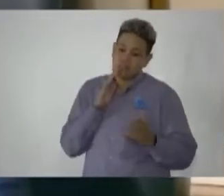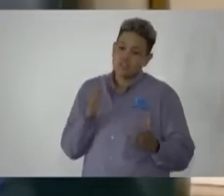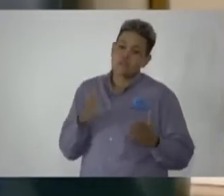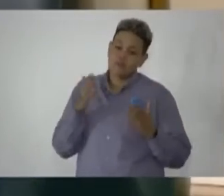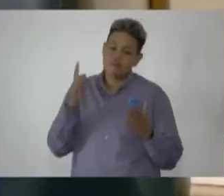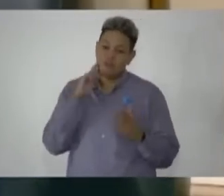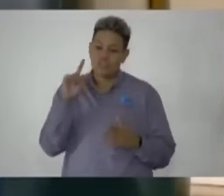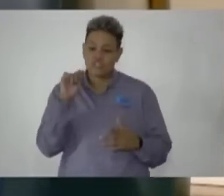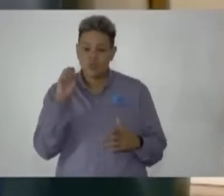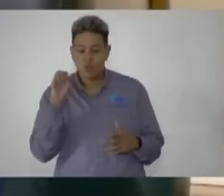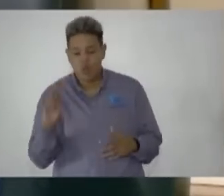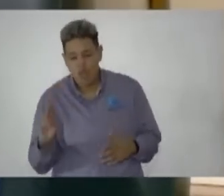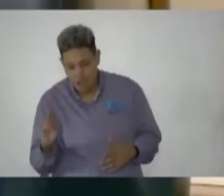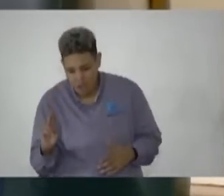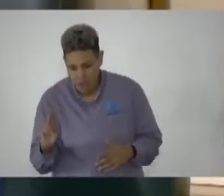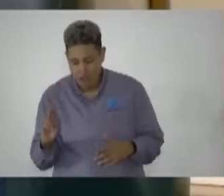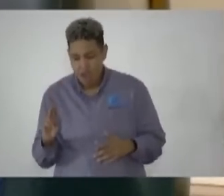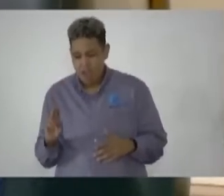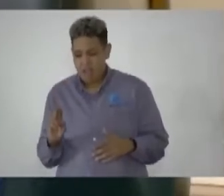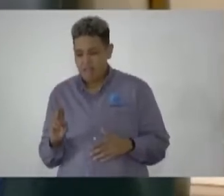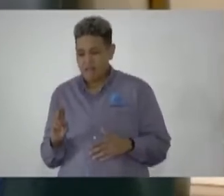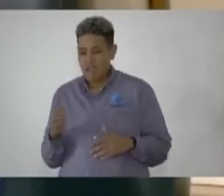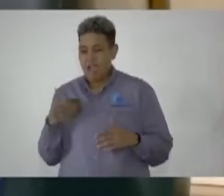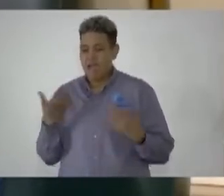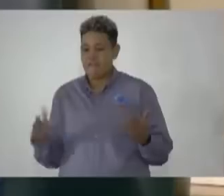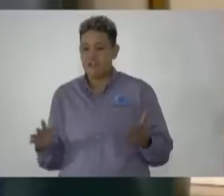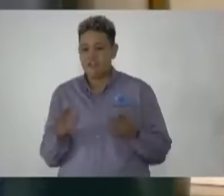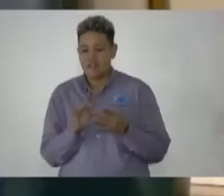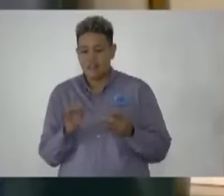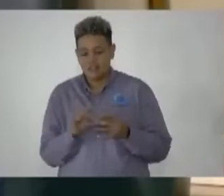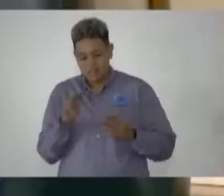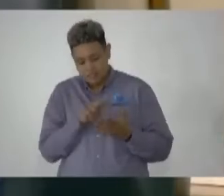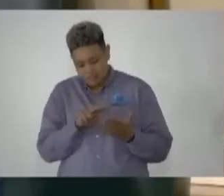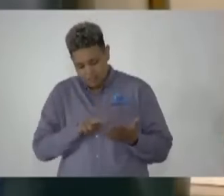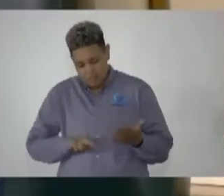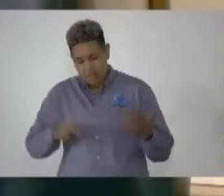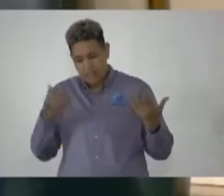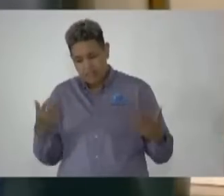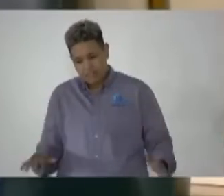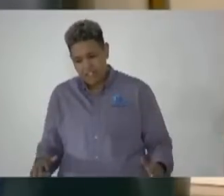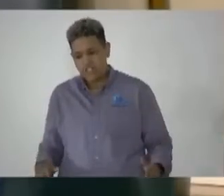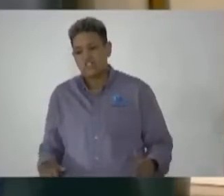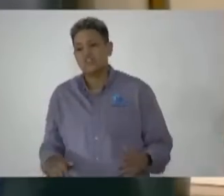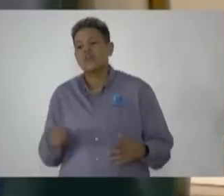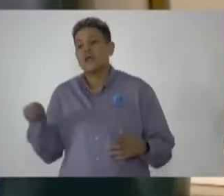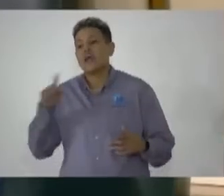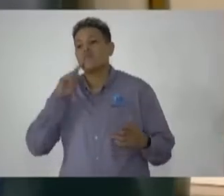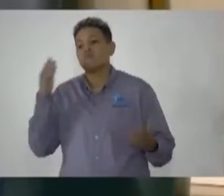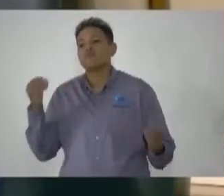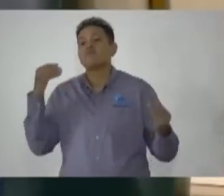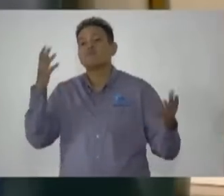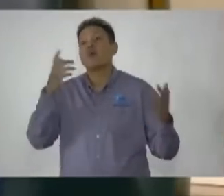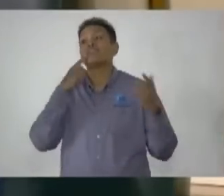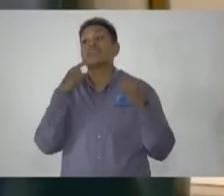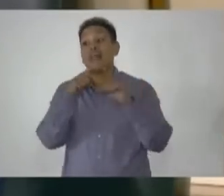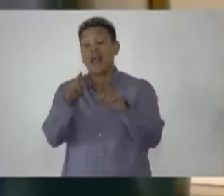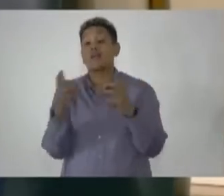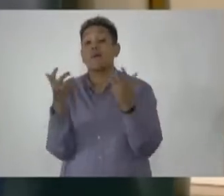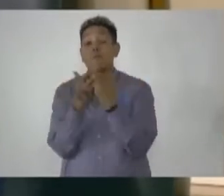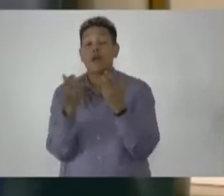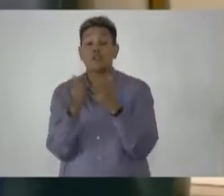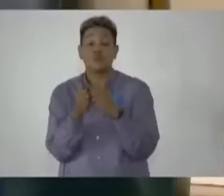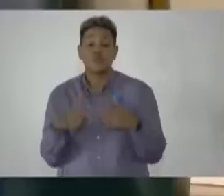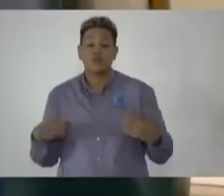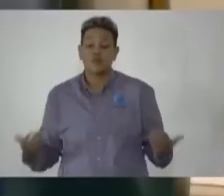for the terms of reference have been scrutinized, and they have been brought into alignment